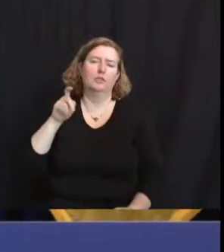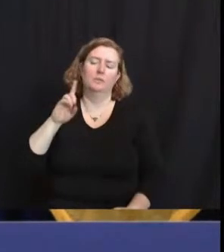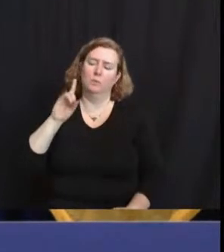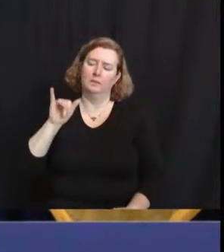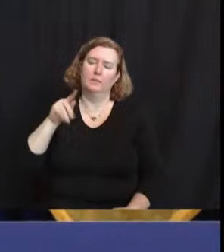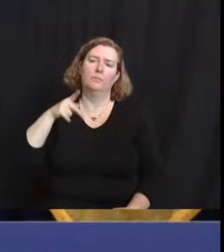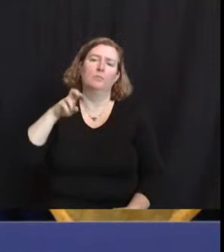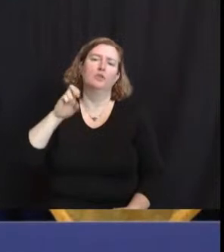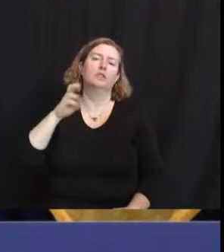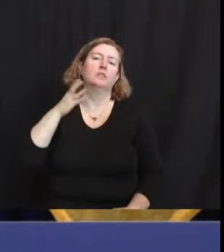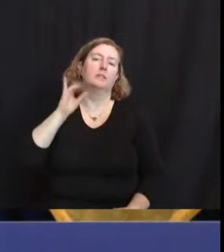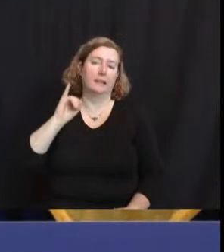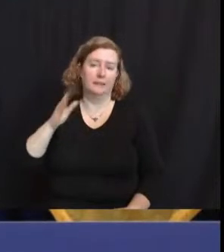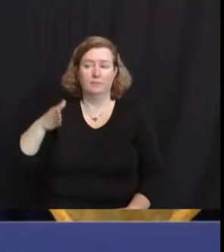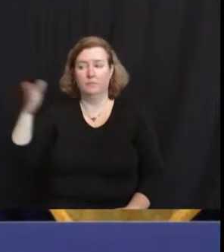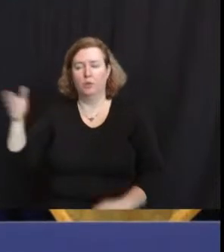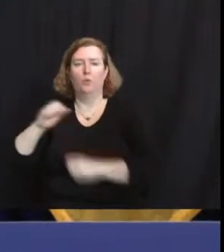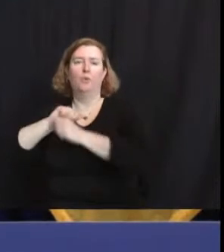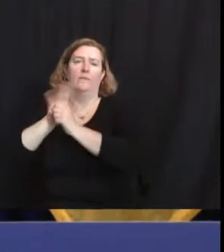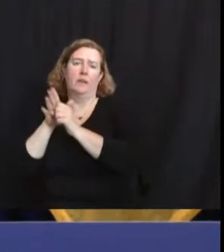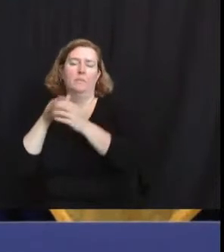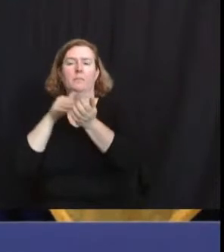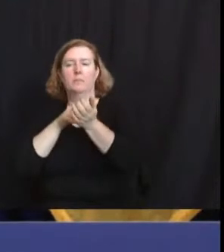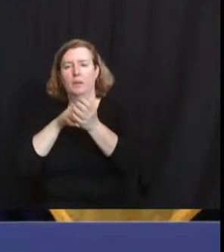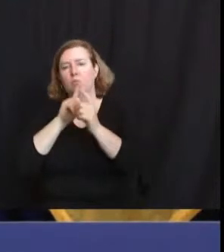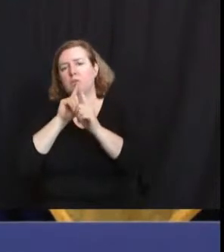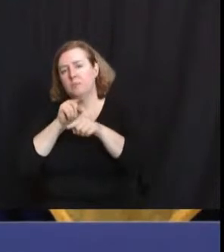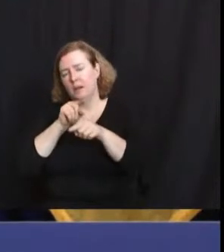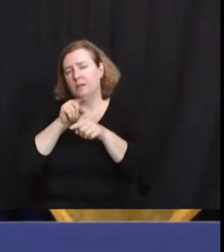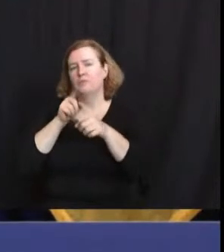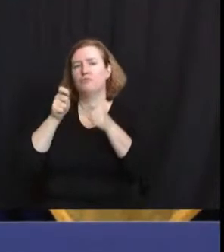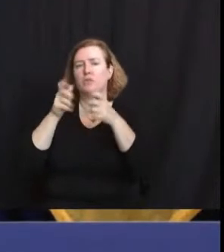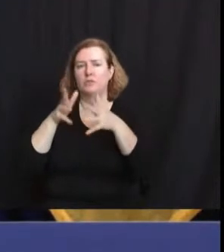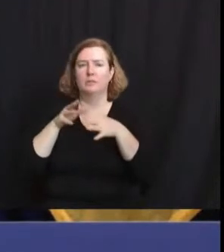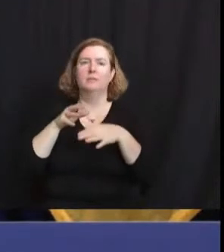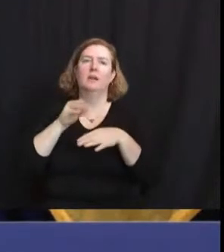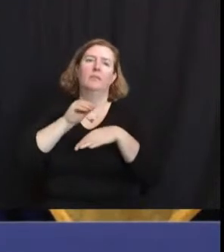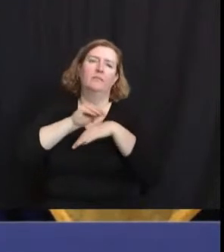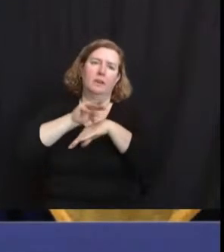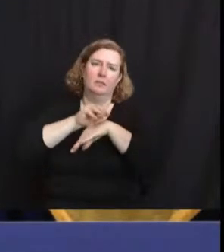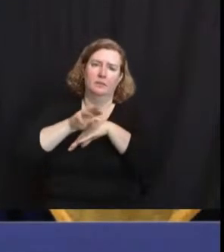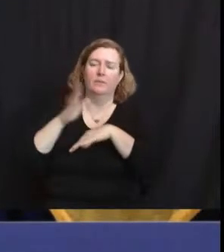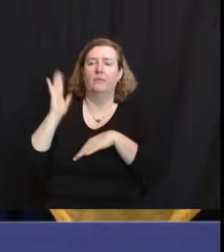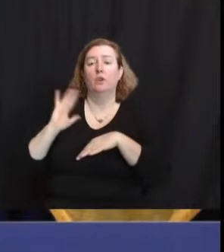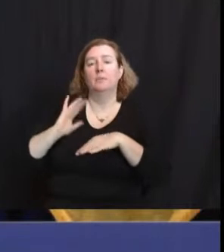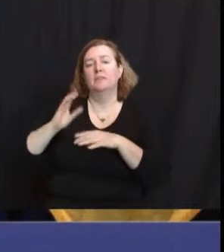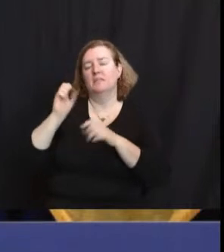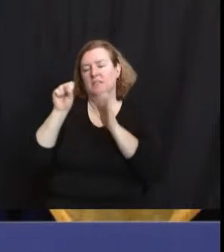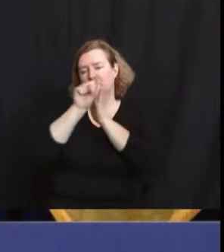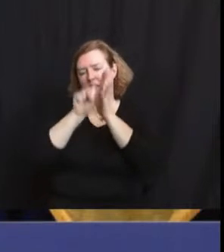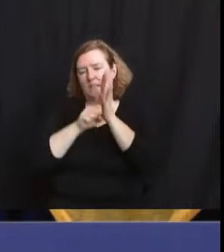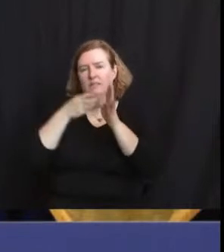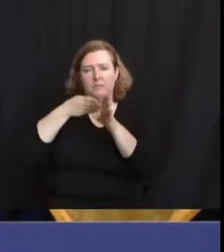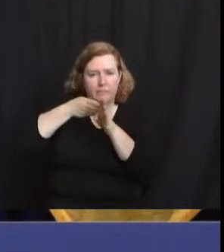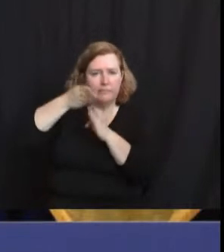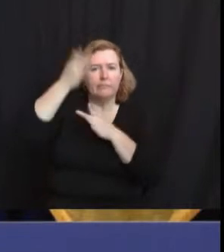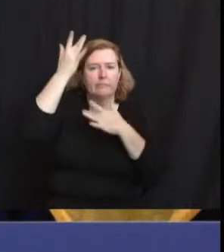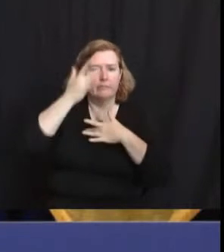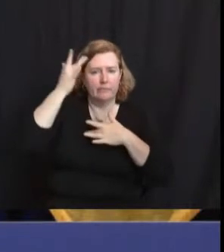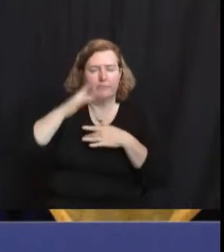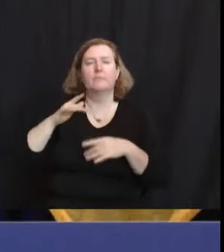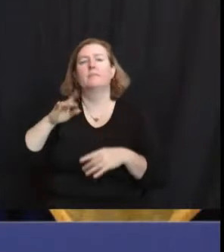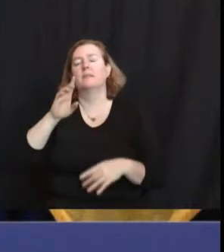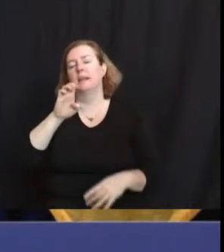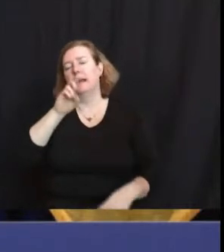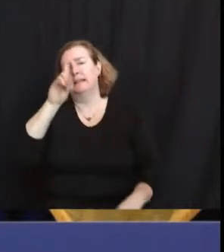right, COVID-19 response medical advisor and former state epidemiologist, Dr. Eddie Bresnitz. Eddie is with us normally